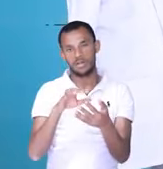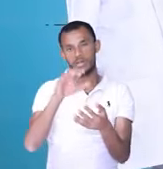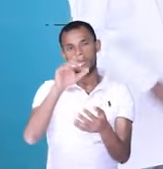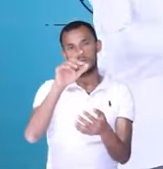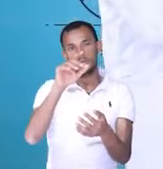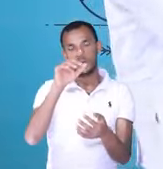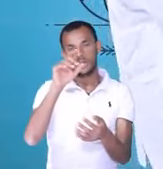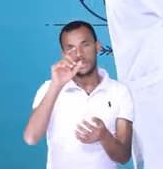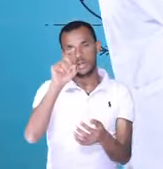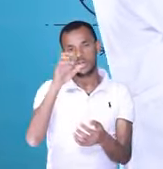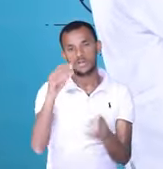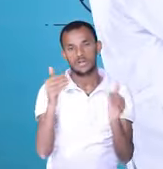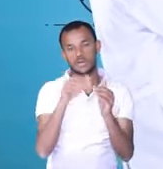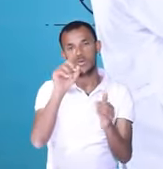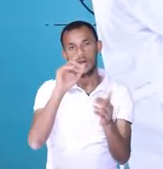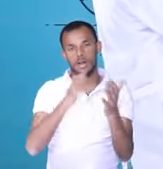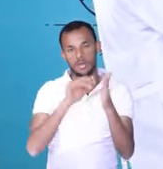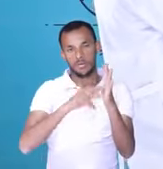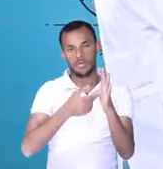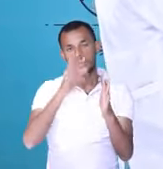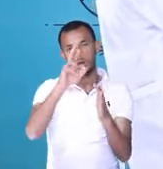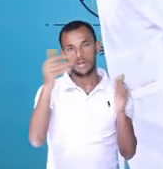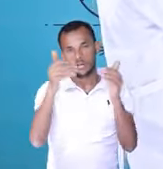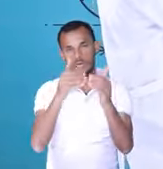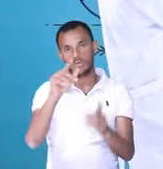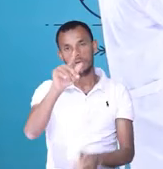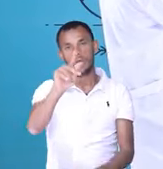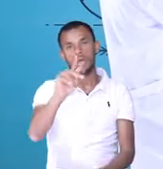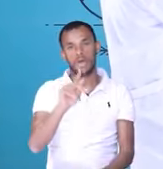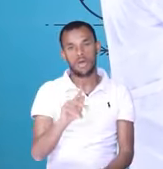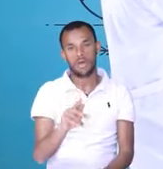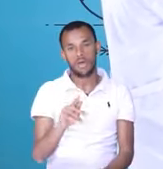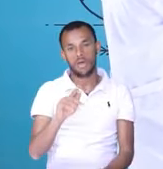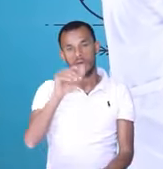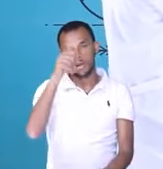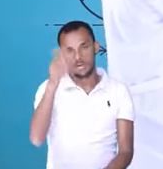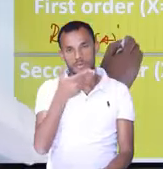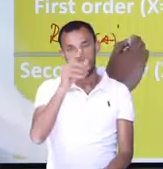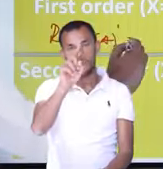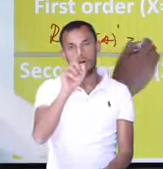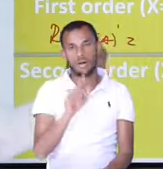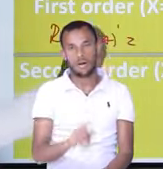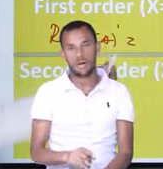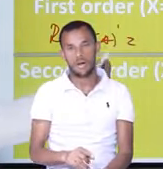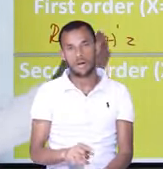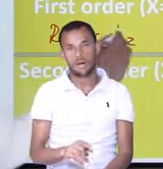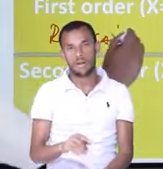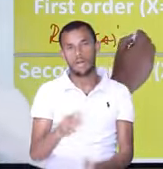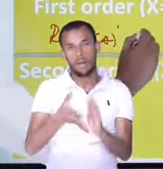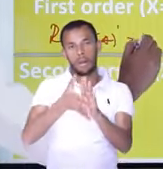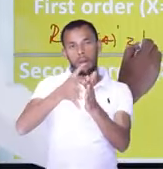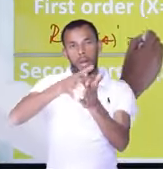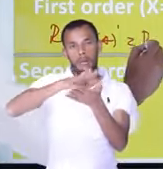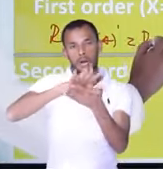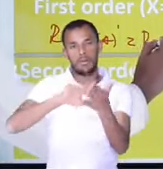x is equals to 1. X is equals to 1 means R is equals to K a the power of 1. By the way, doubled means